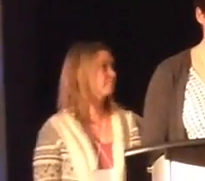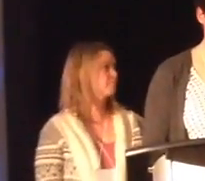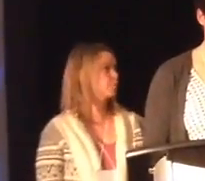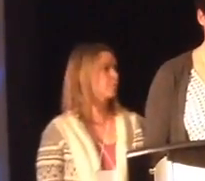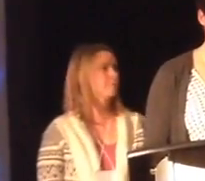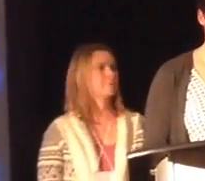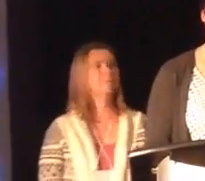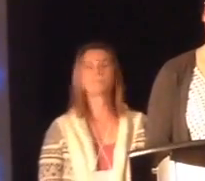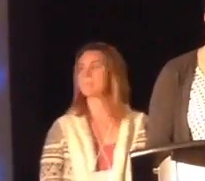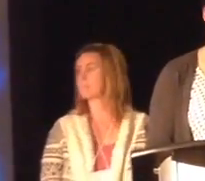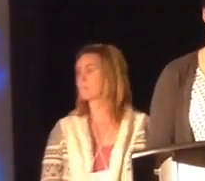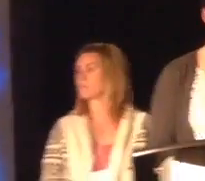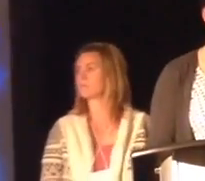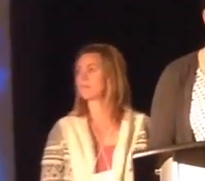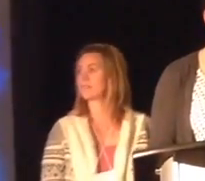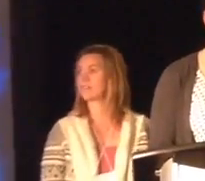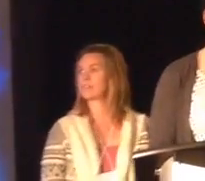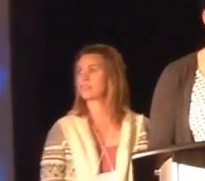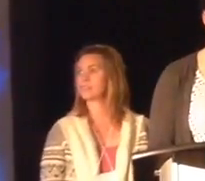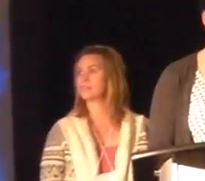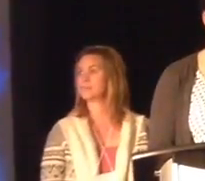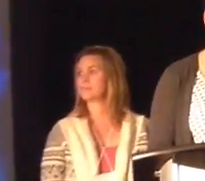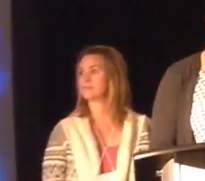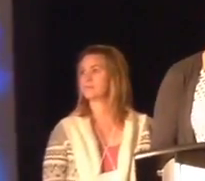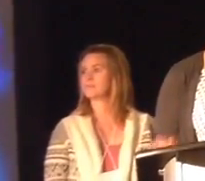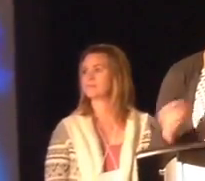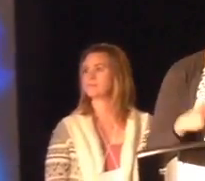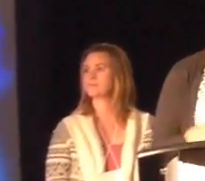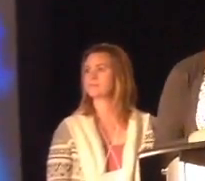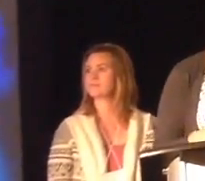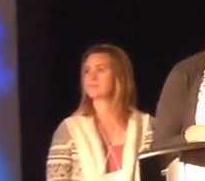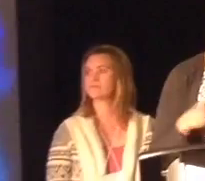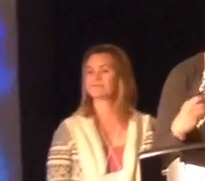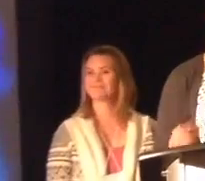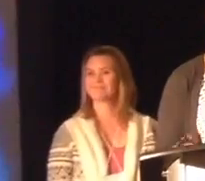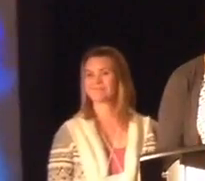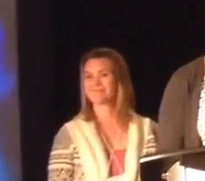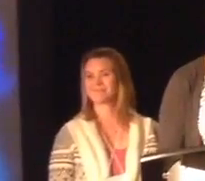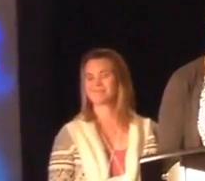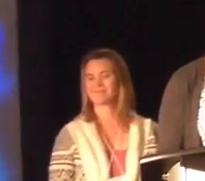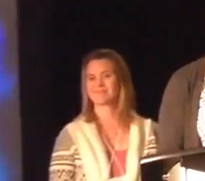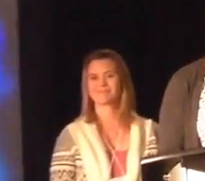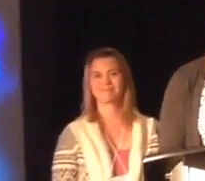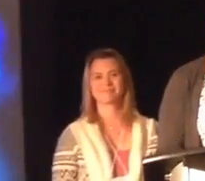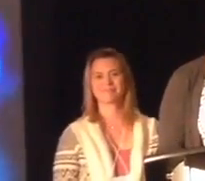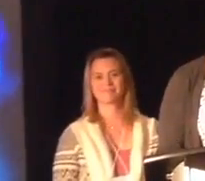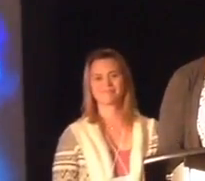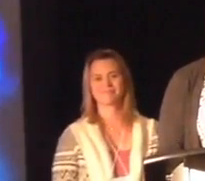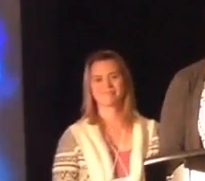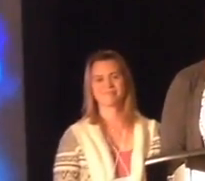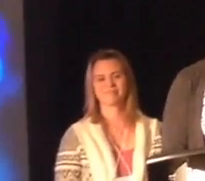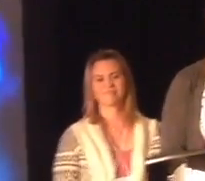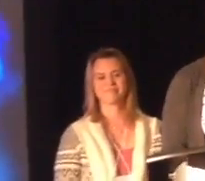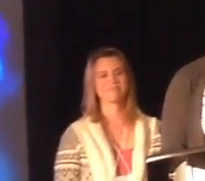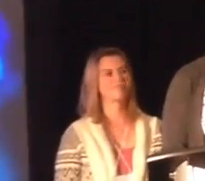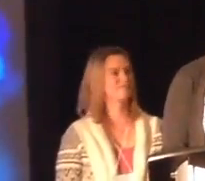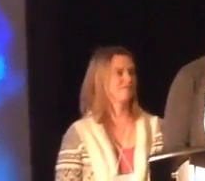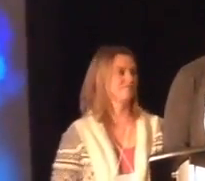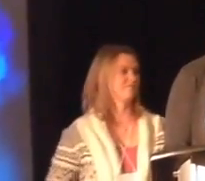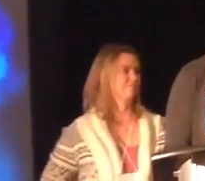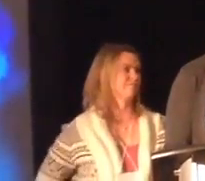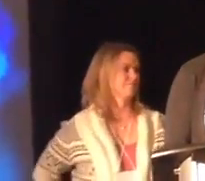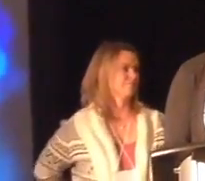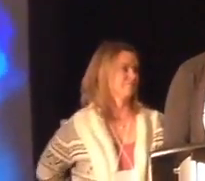consultant for us this year. And both Jack and Jackie mentor us at the same time as we have an influence on them based on the work that we're